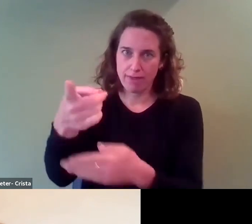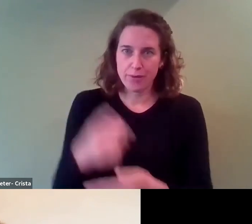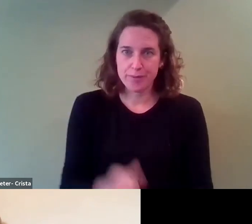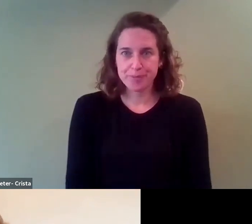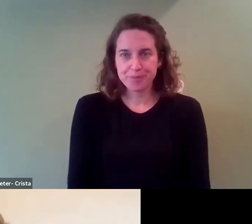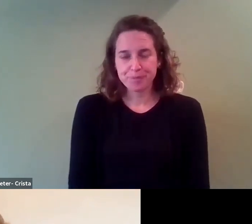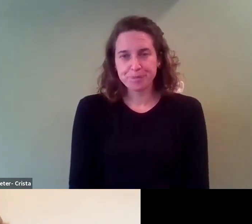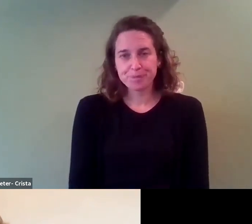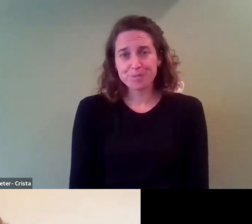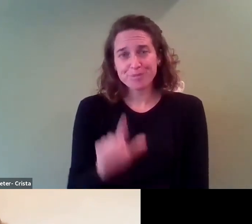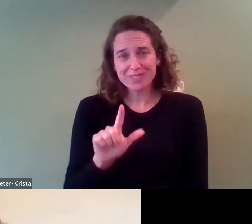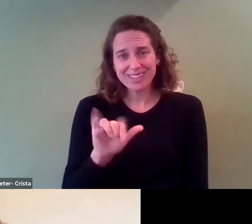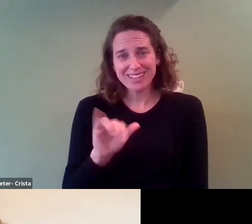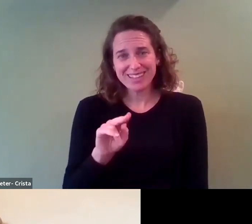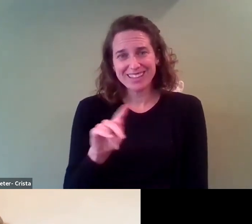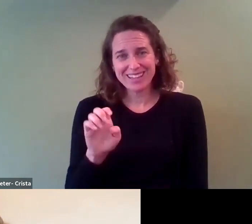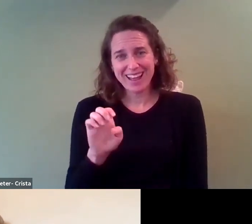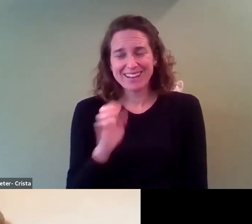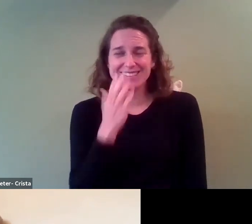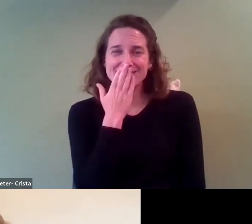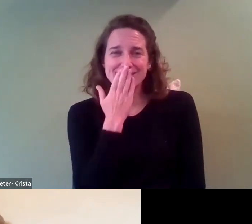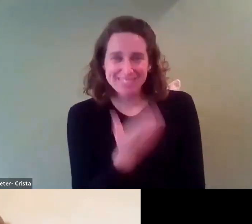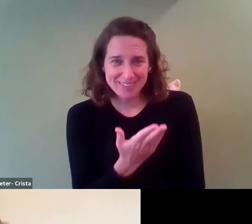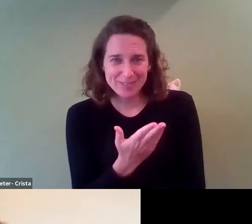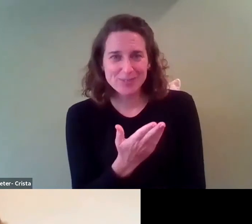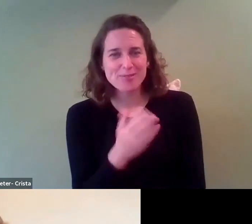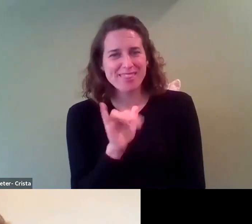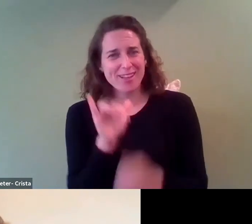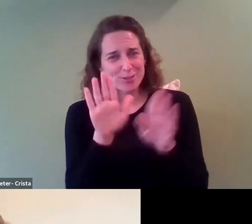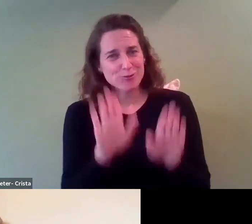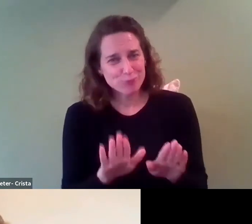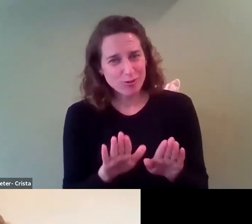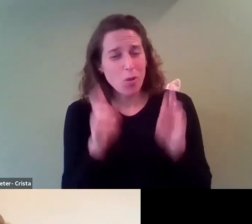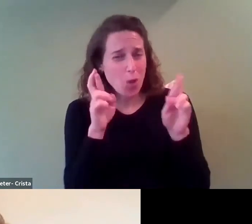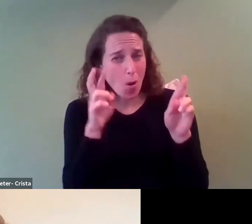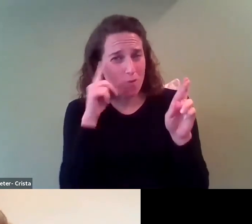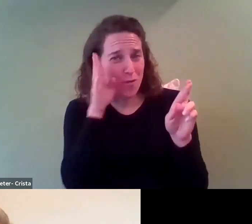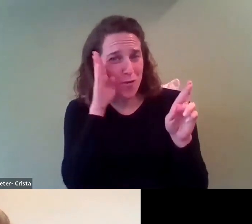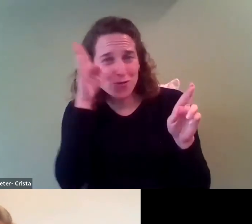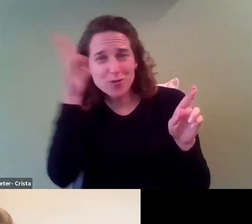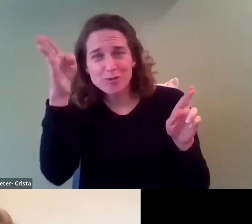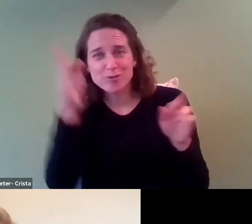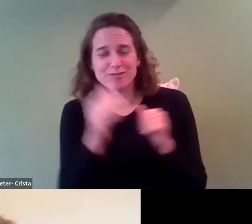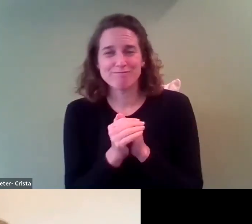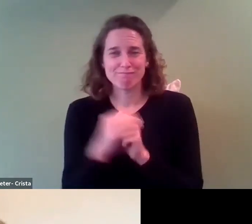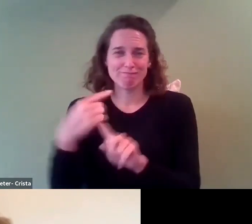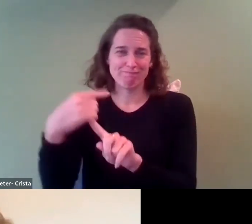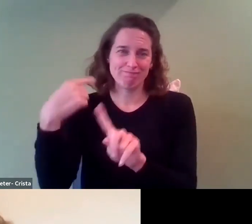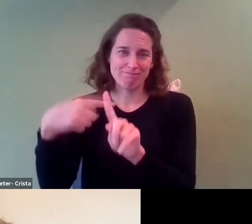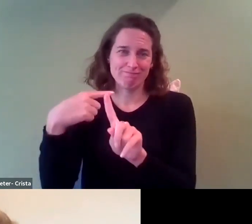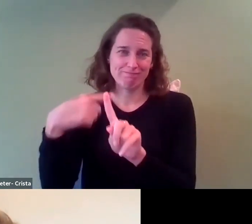That's great. Let's hope for that for sure for the future. And we'll certainly do our part to help support